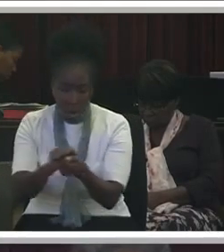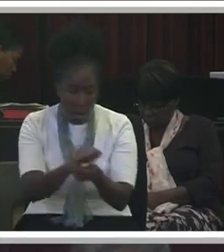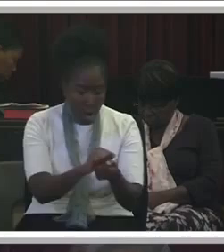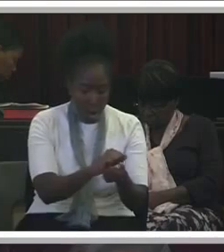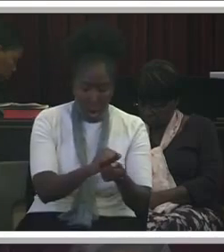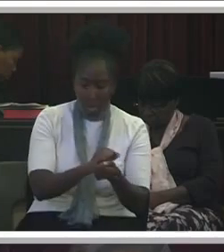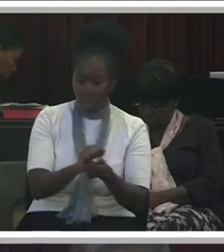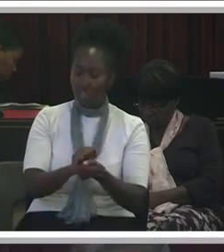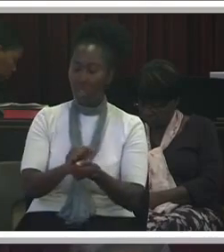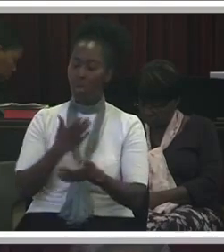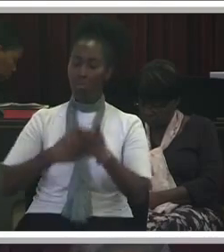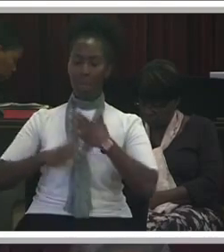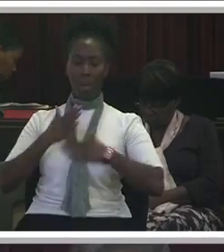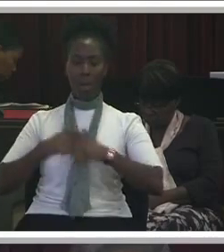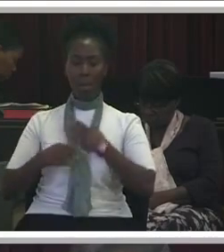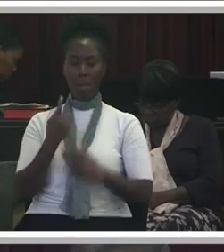He humbled himself.